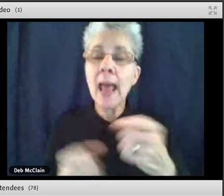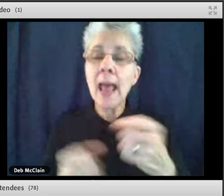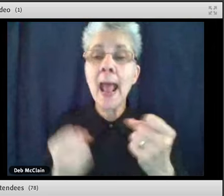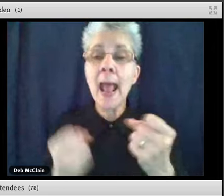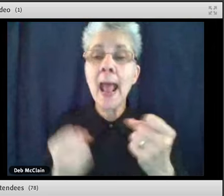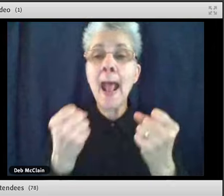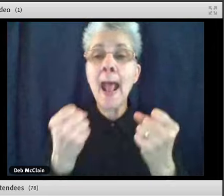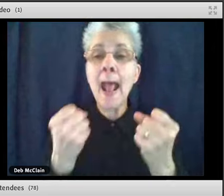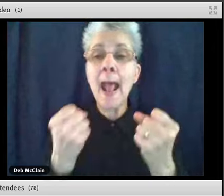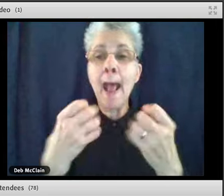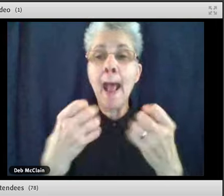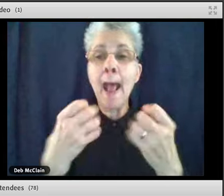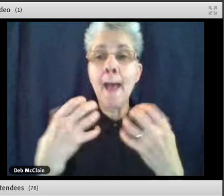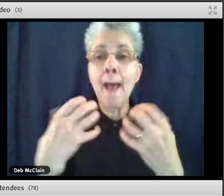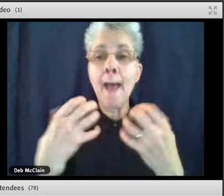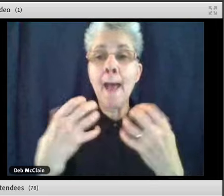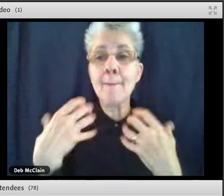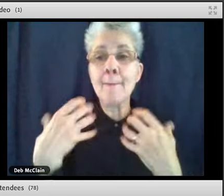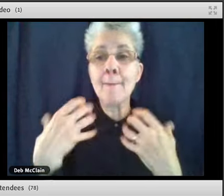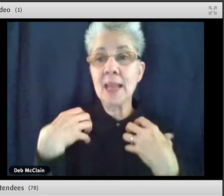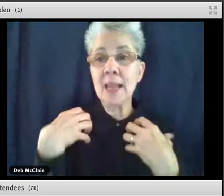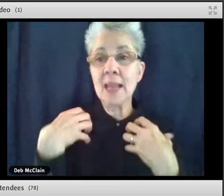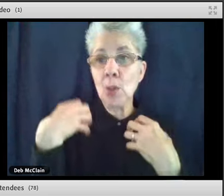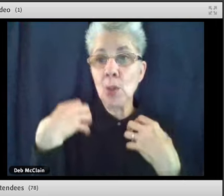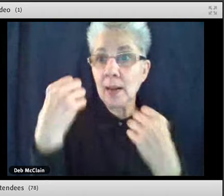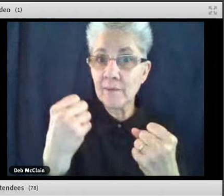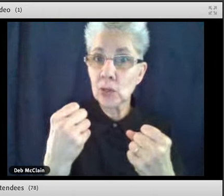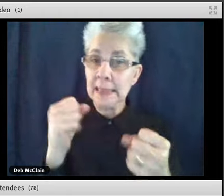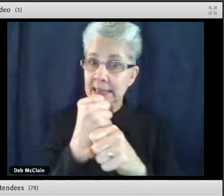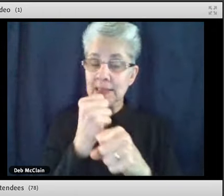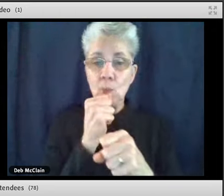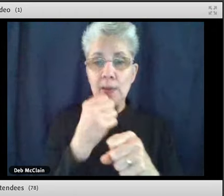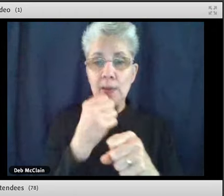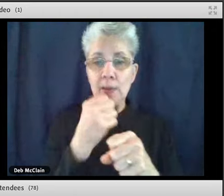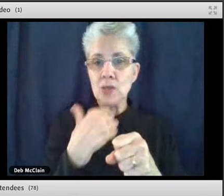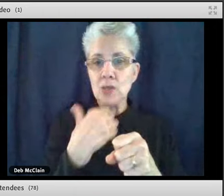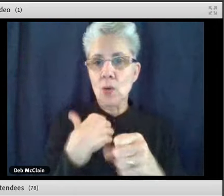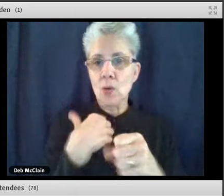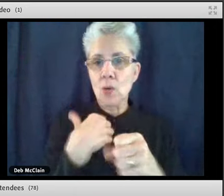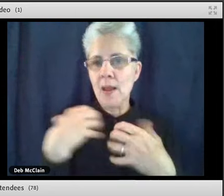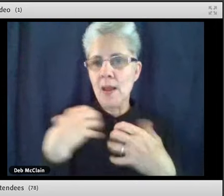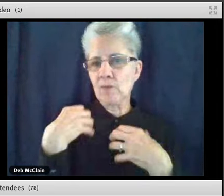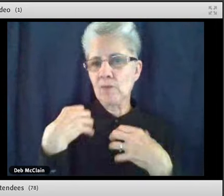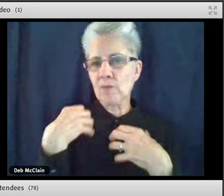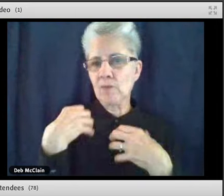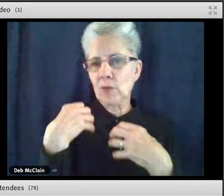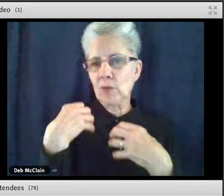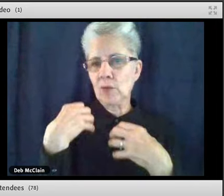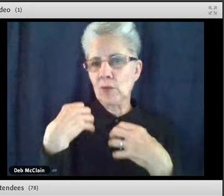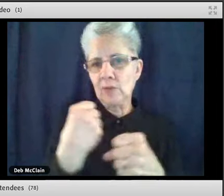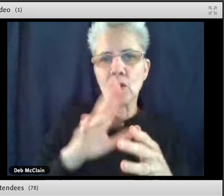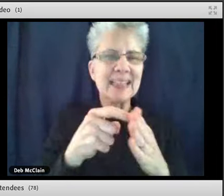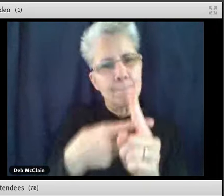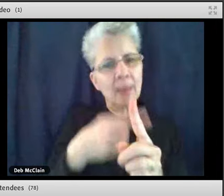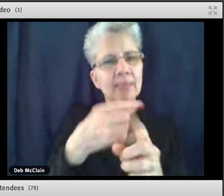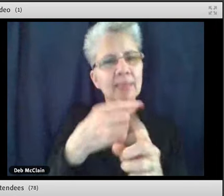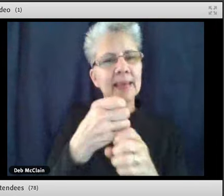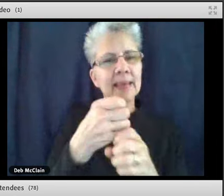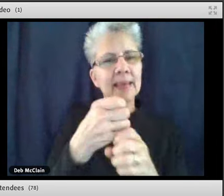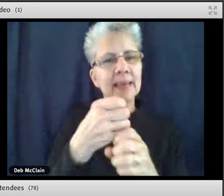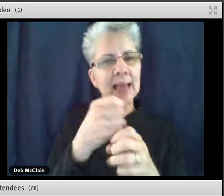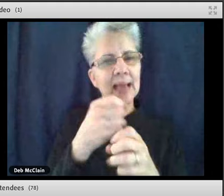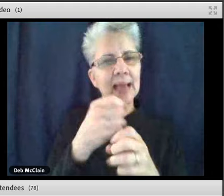sometimes looking at the numbers helps you put things in perspective. If you look at the US statistics, this was as of last night.